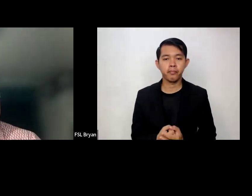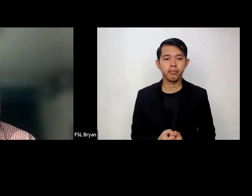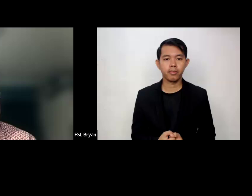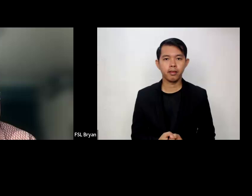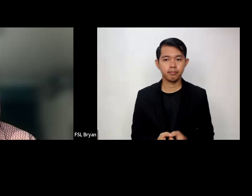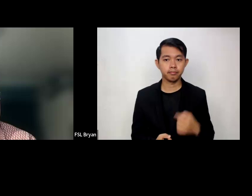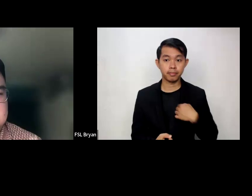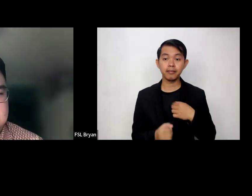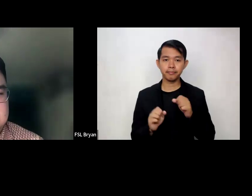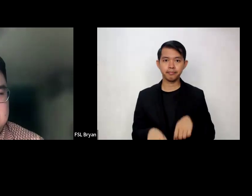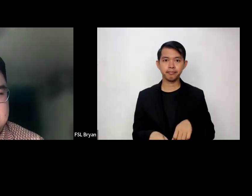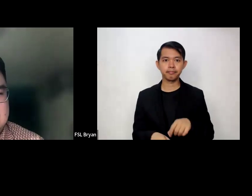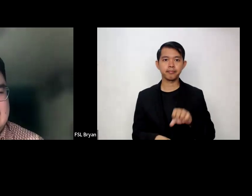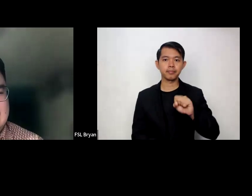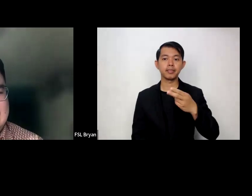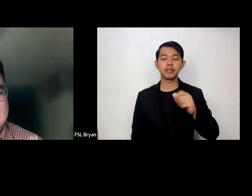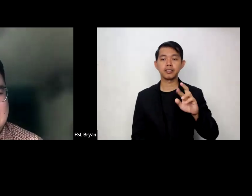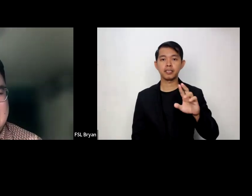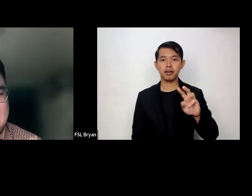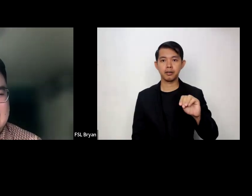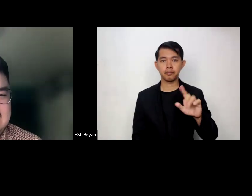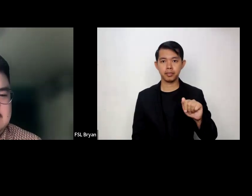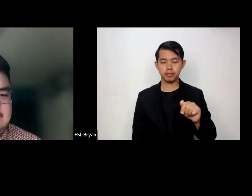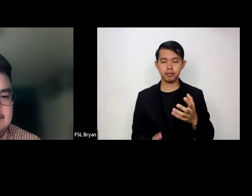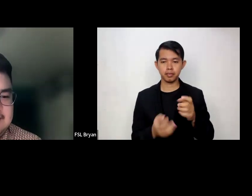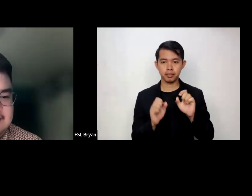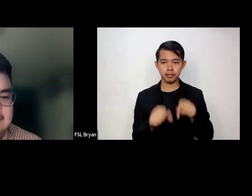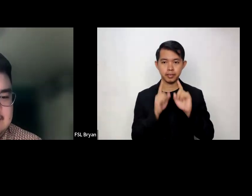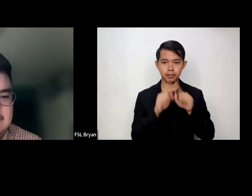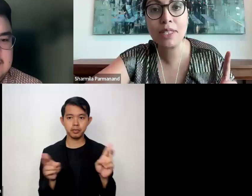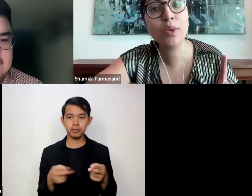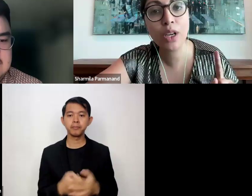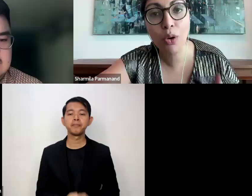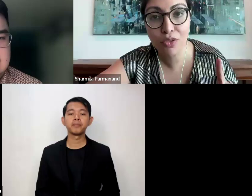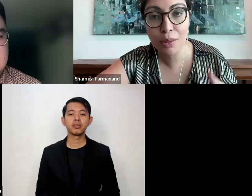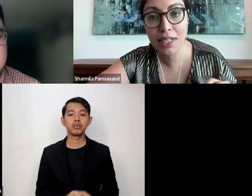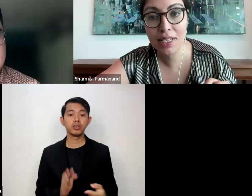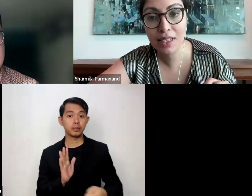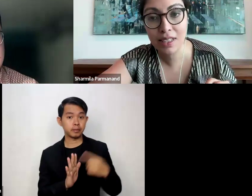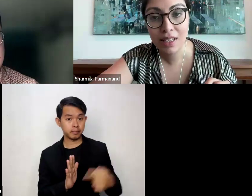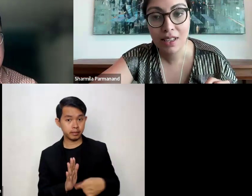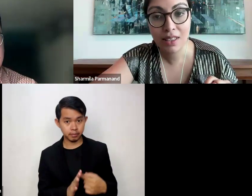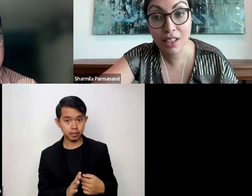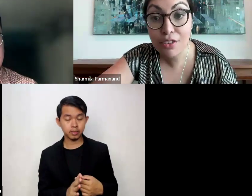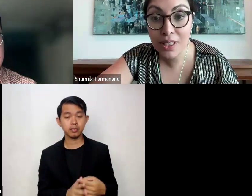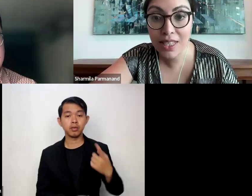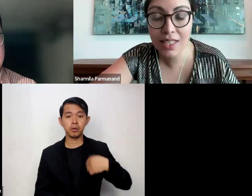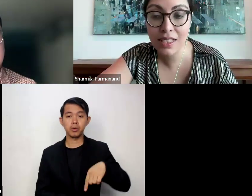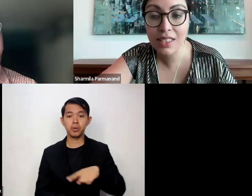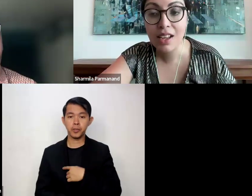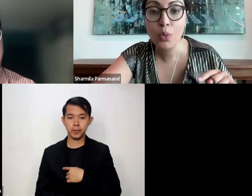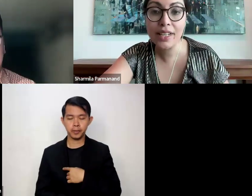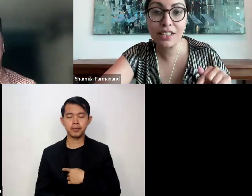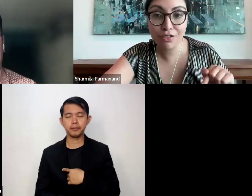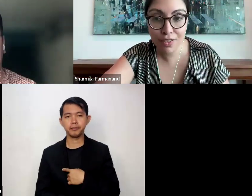po. So one thing I will say here is sometimes we overplay the